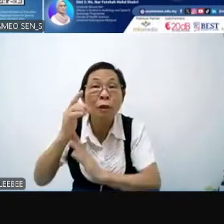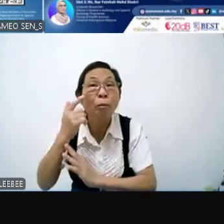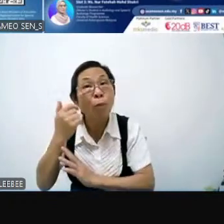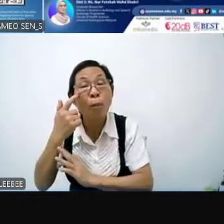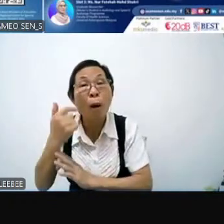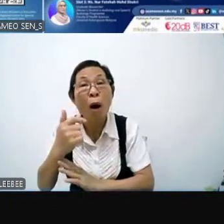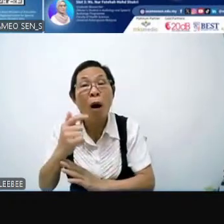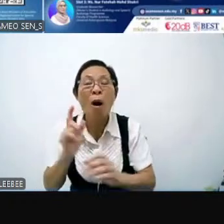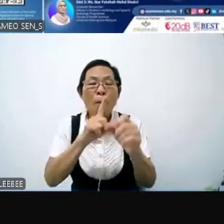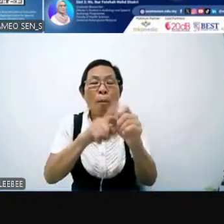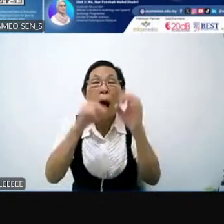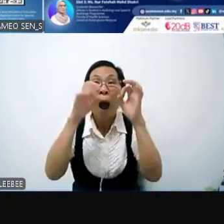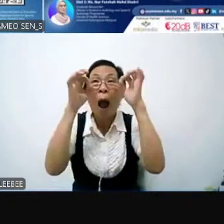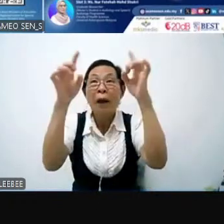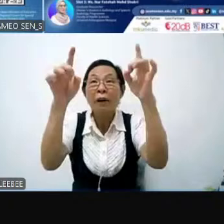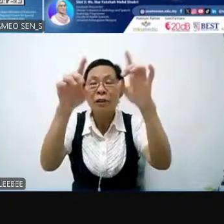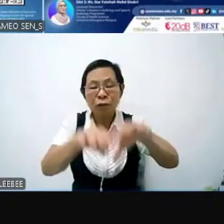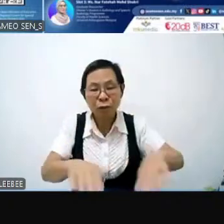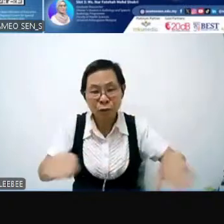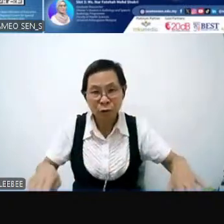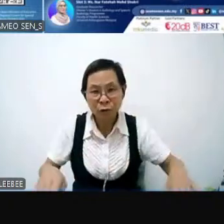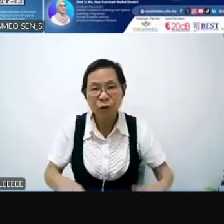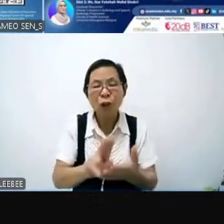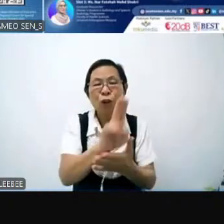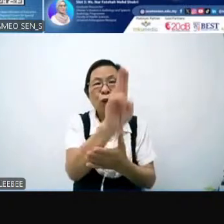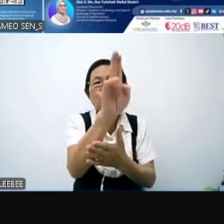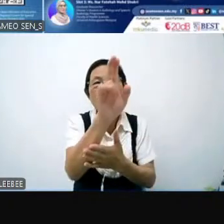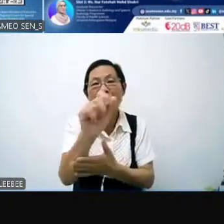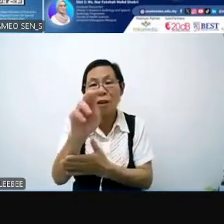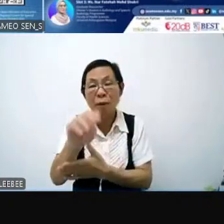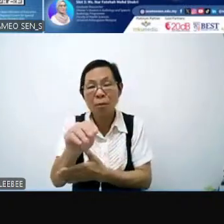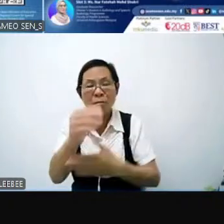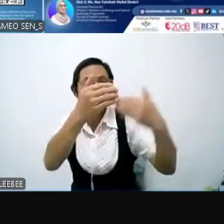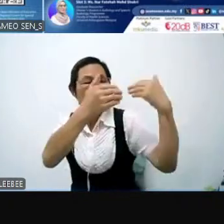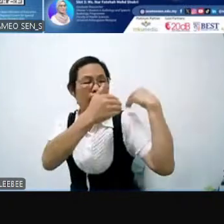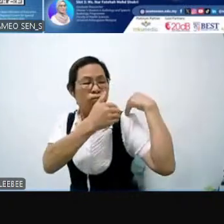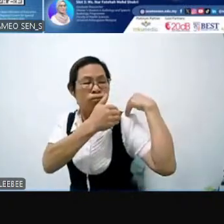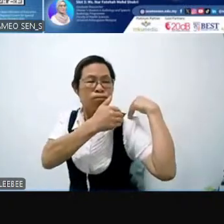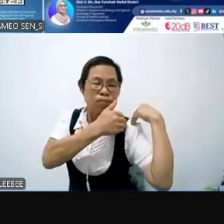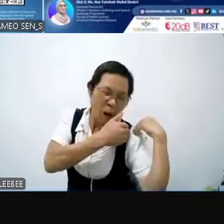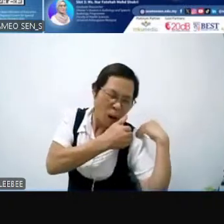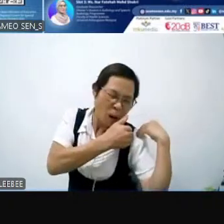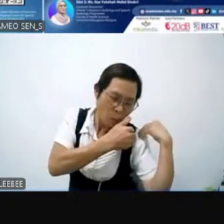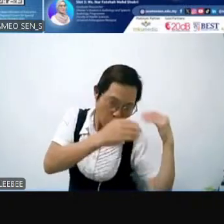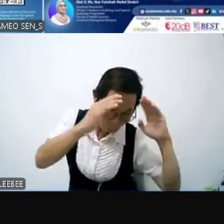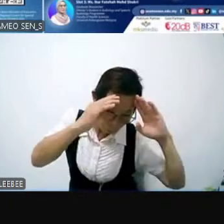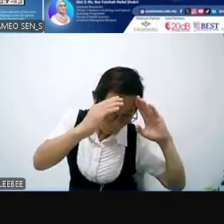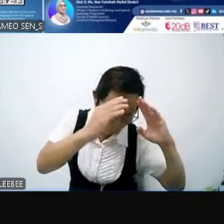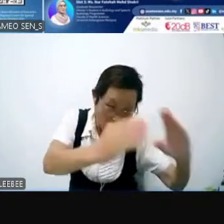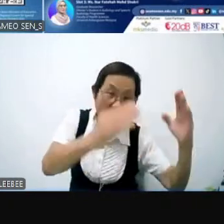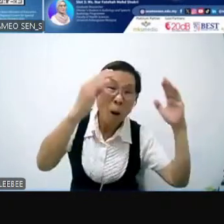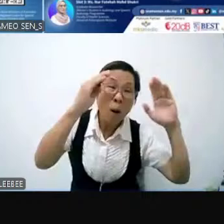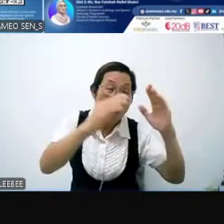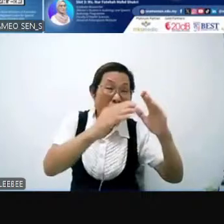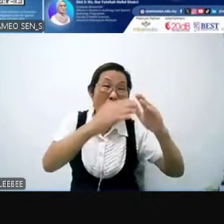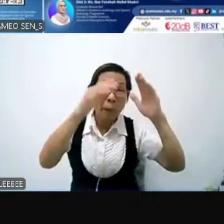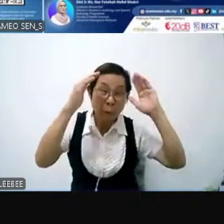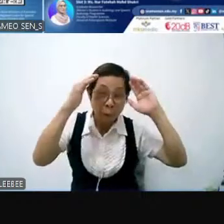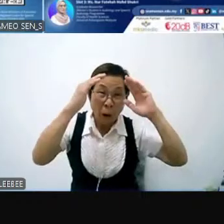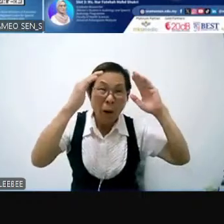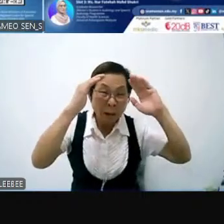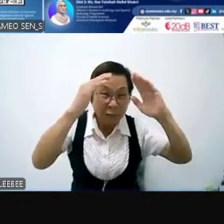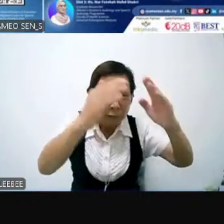to children. University Science Malaysia places a great attention in expanding hearing